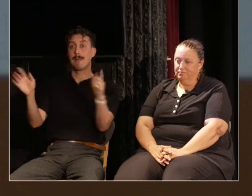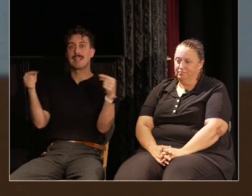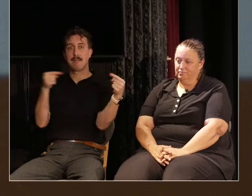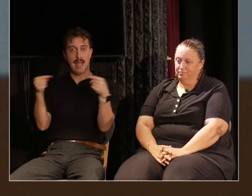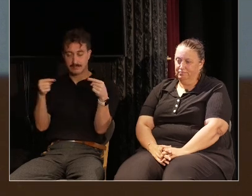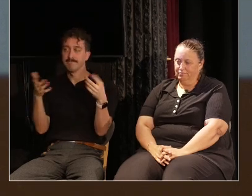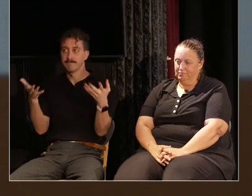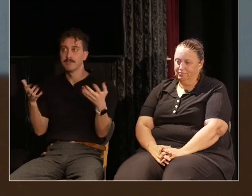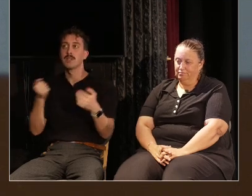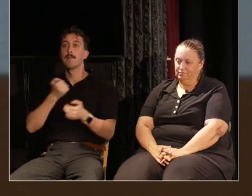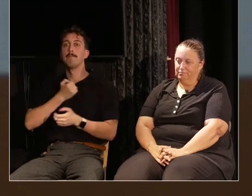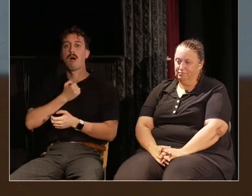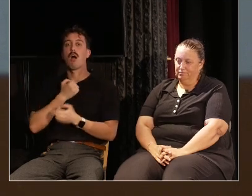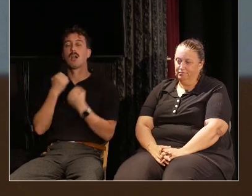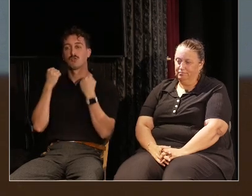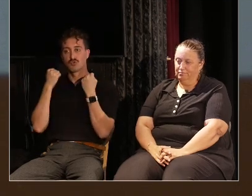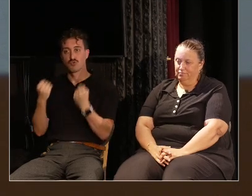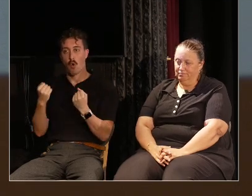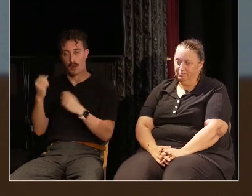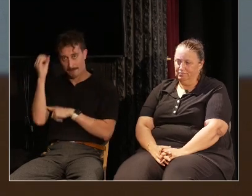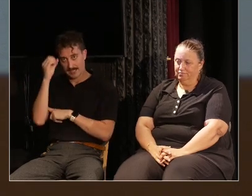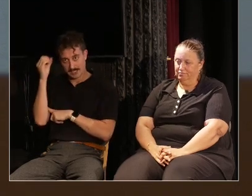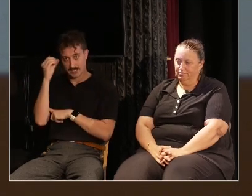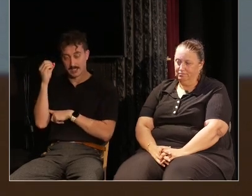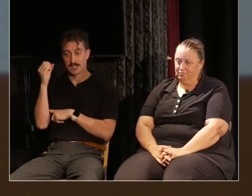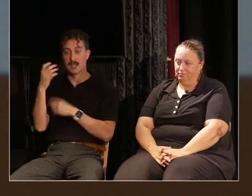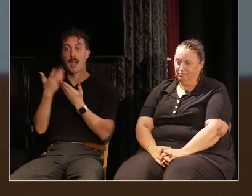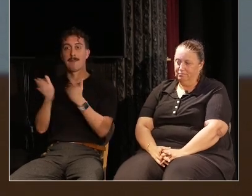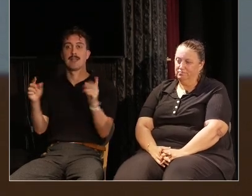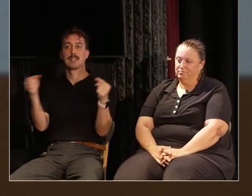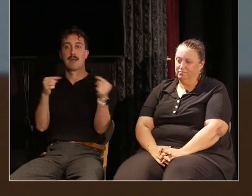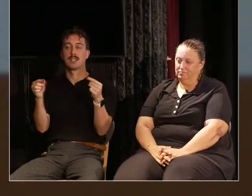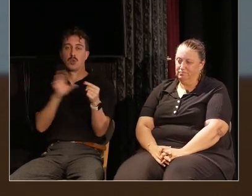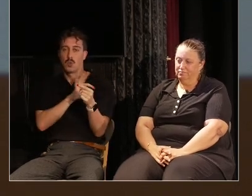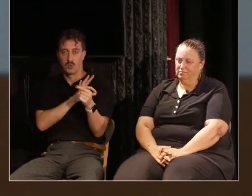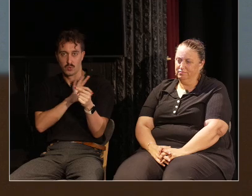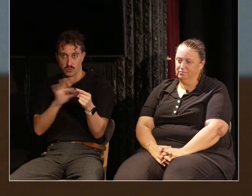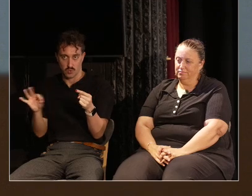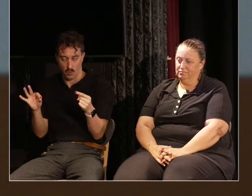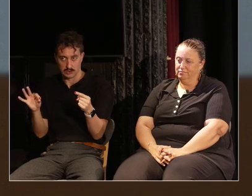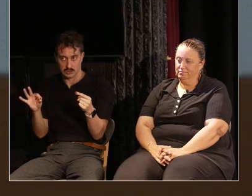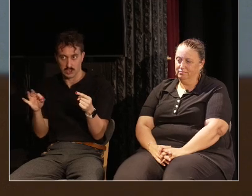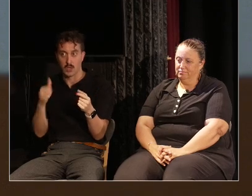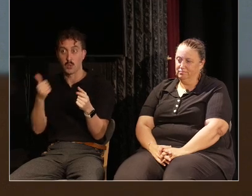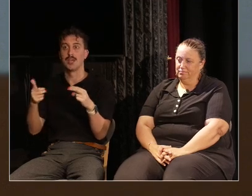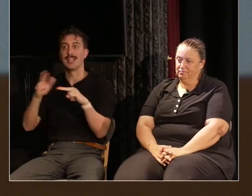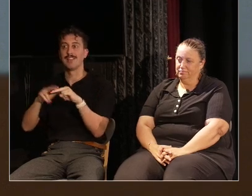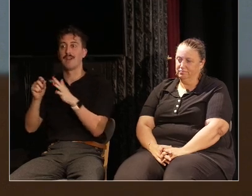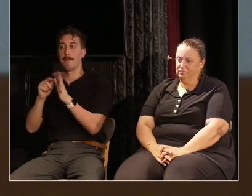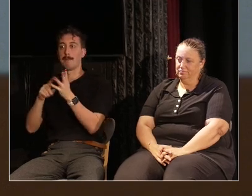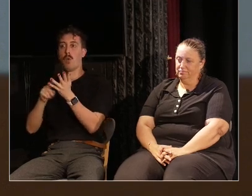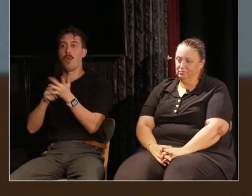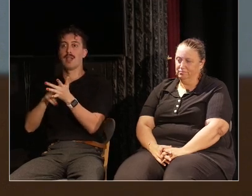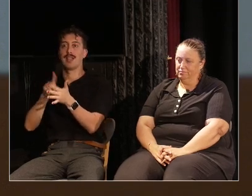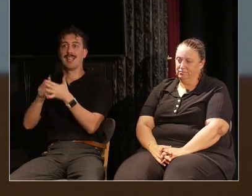that the public debate would not be well served by giving Pauline Hanson an inquiry